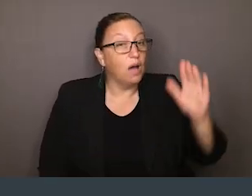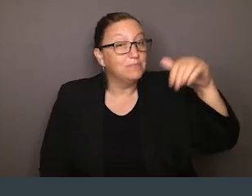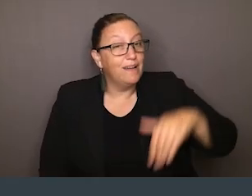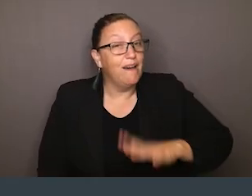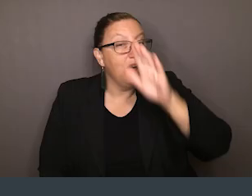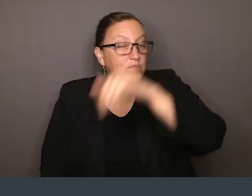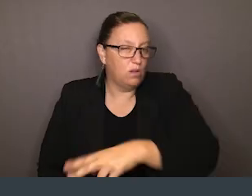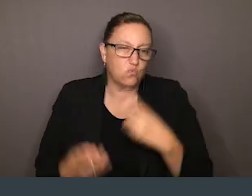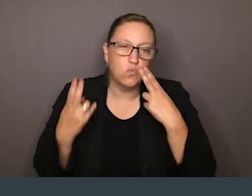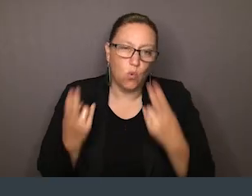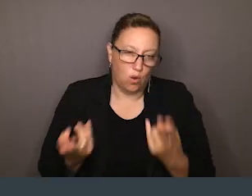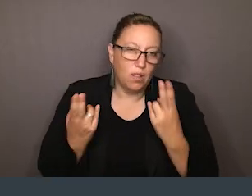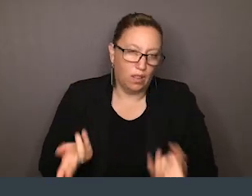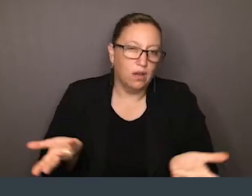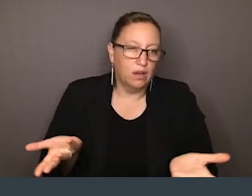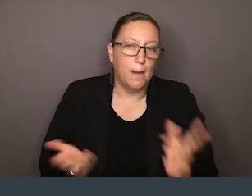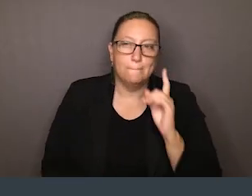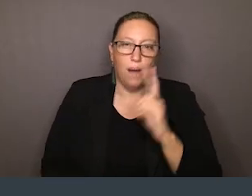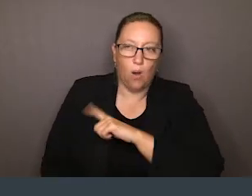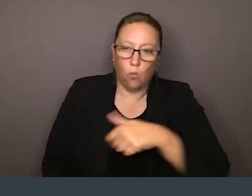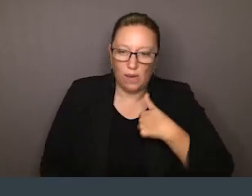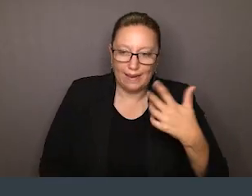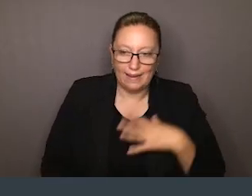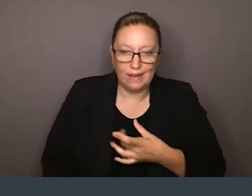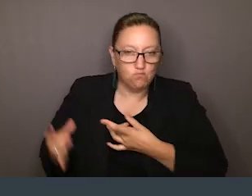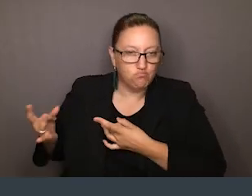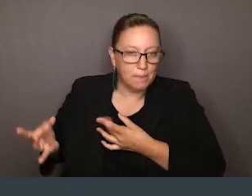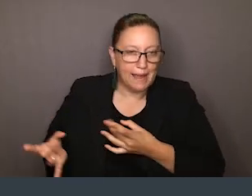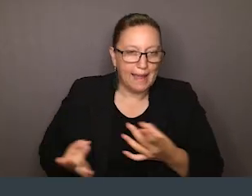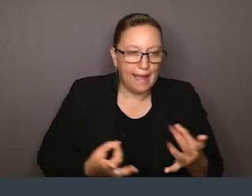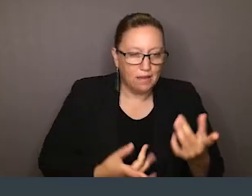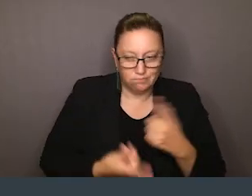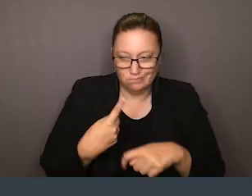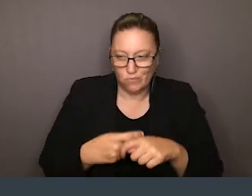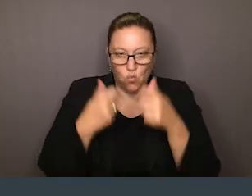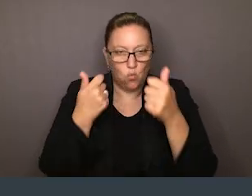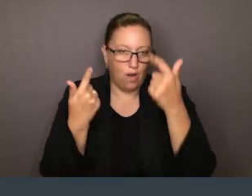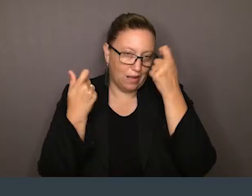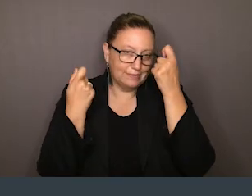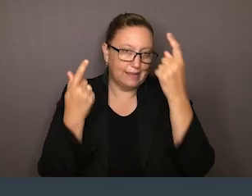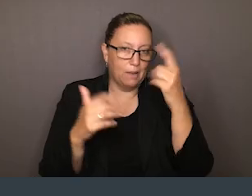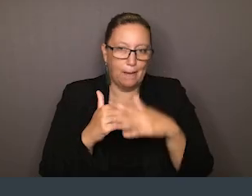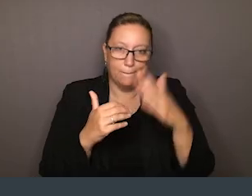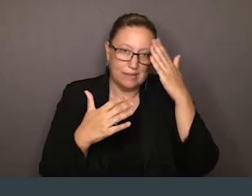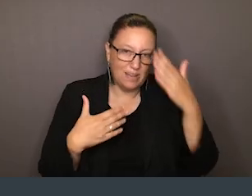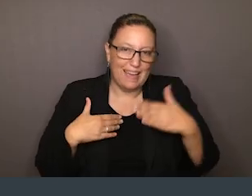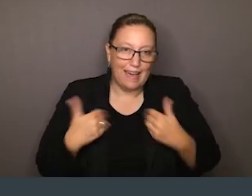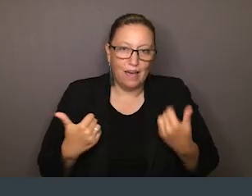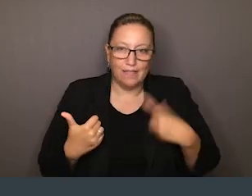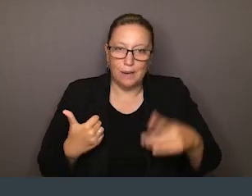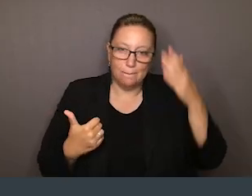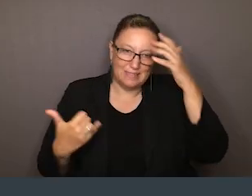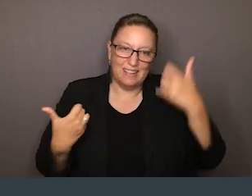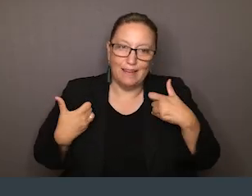downs, but we must all, I think, prepare ourselves to have a good understanding of mental health and